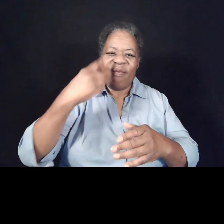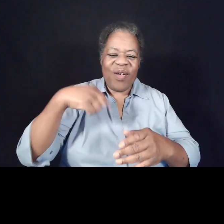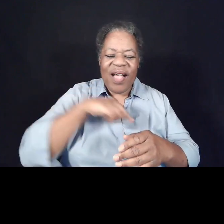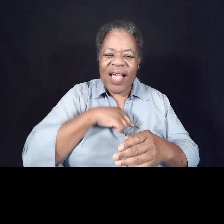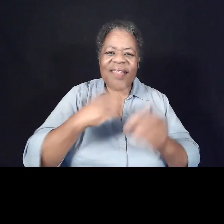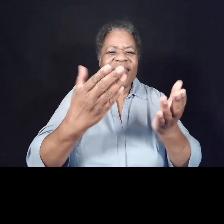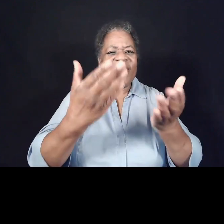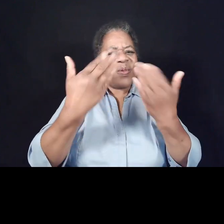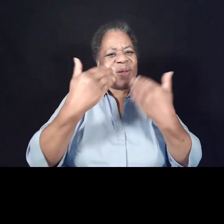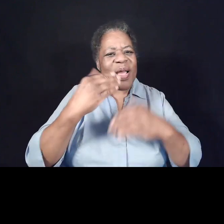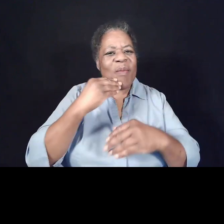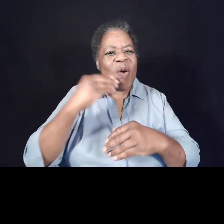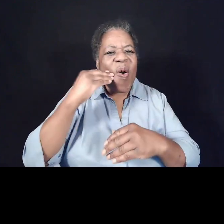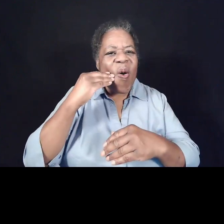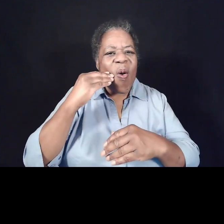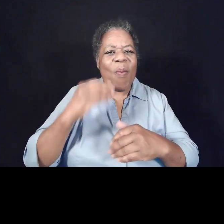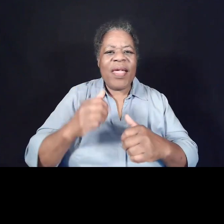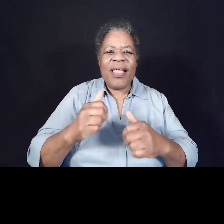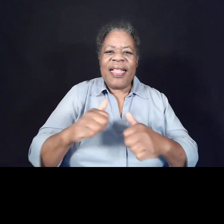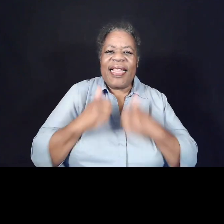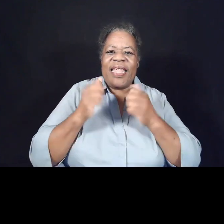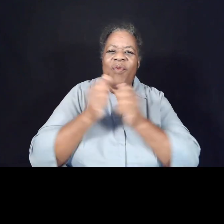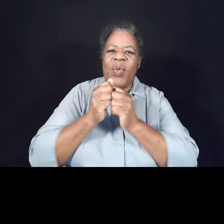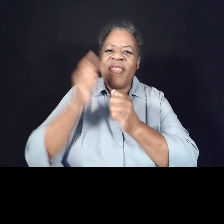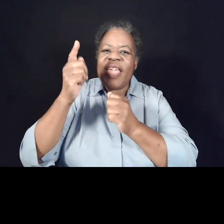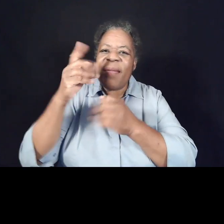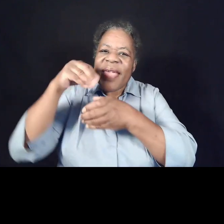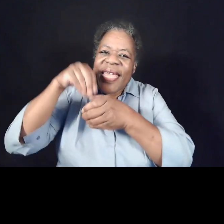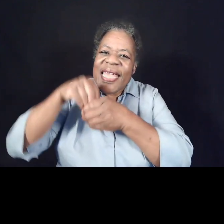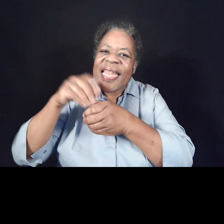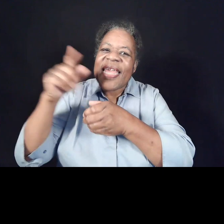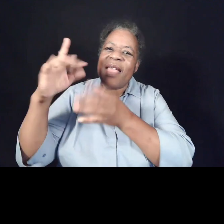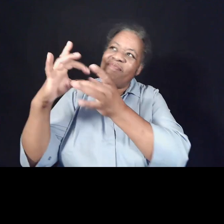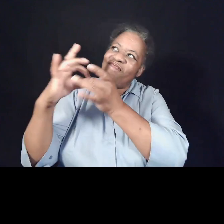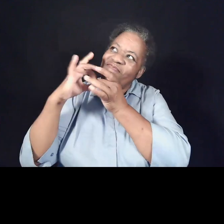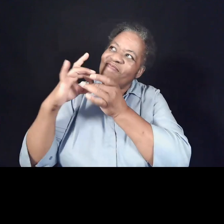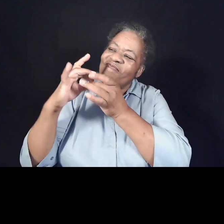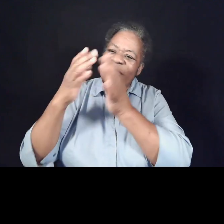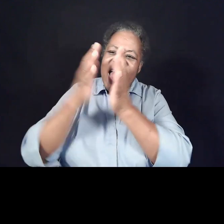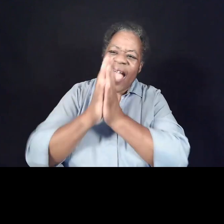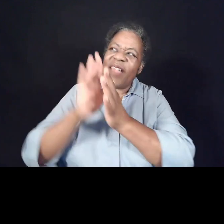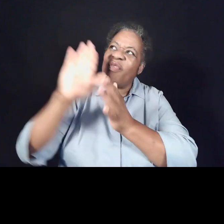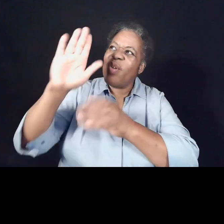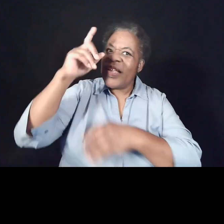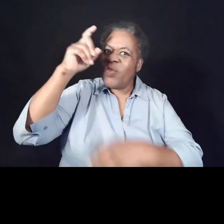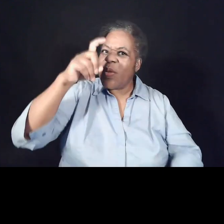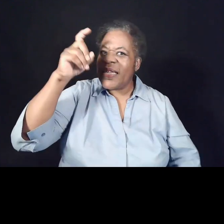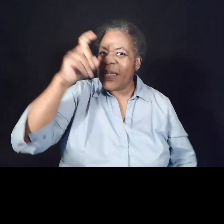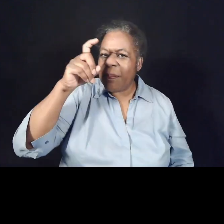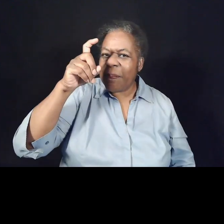live with him and in him and to ask for his wisdom.